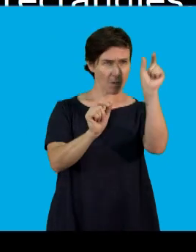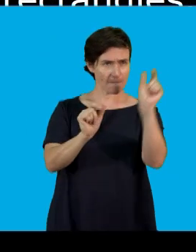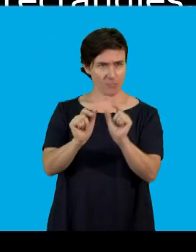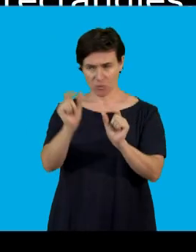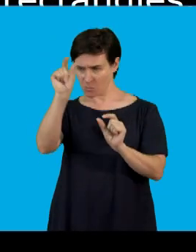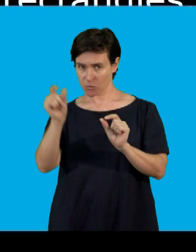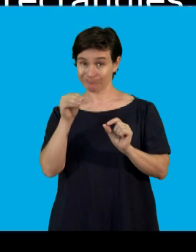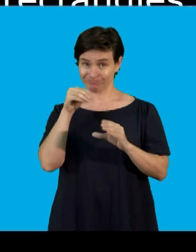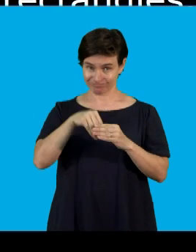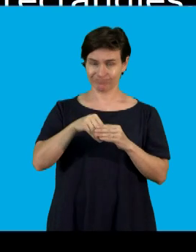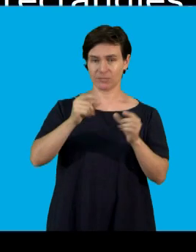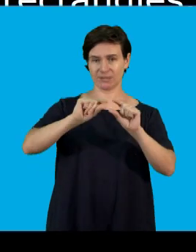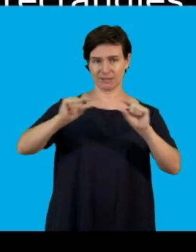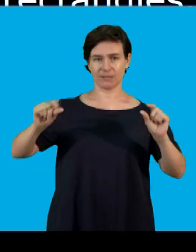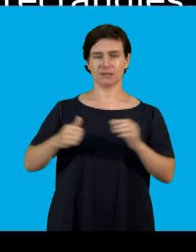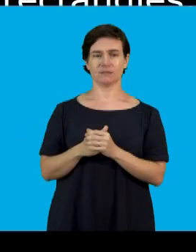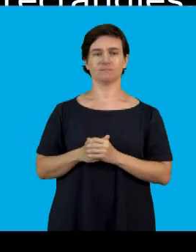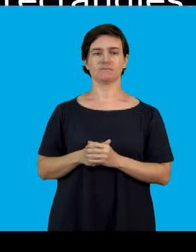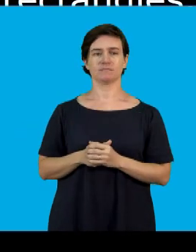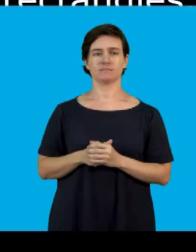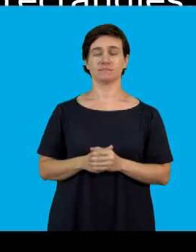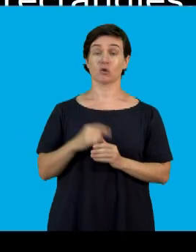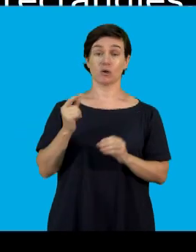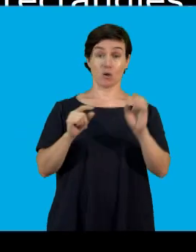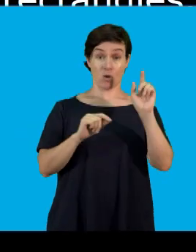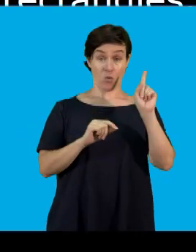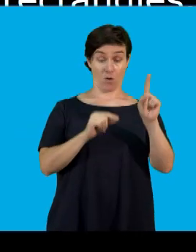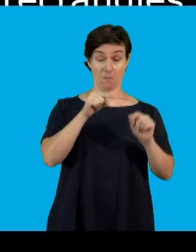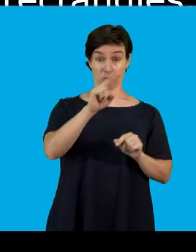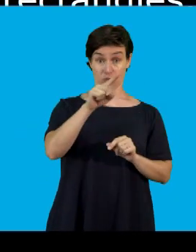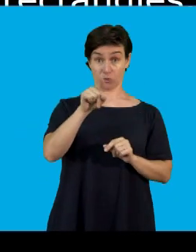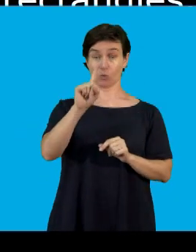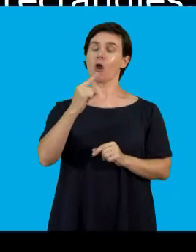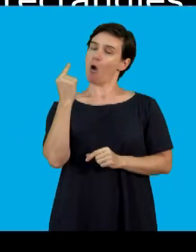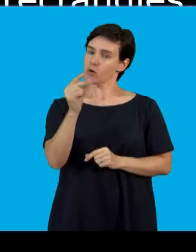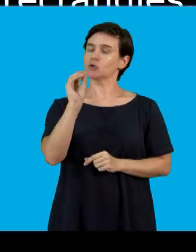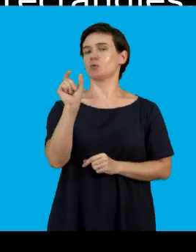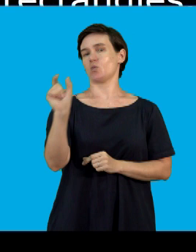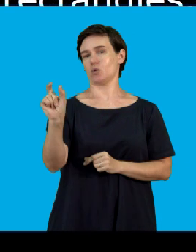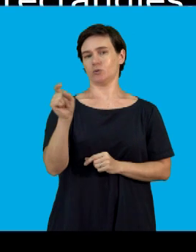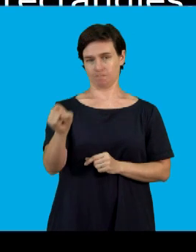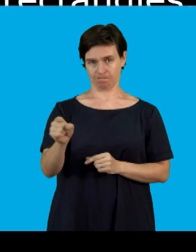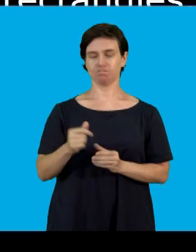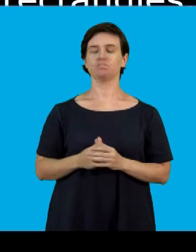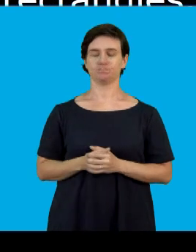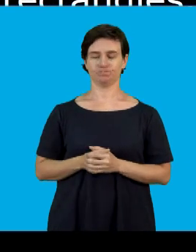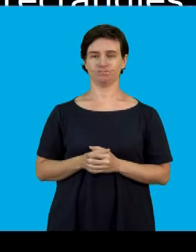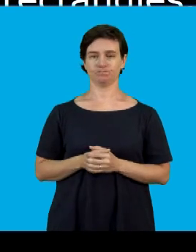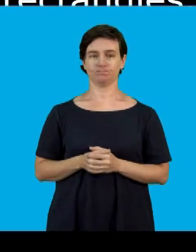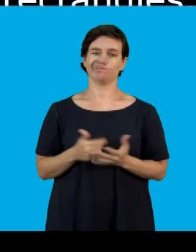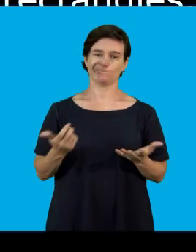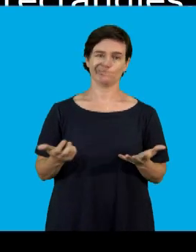the words next to the question number 1.2.1 to 1.2.5. So these are all the words. You need to give answers for